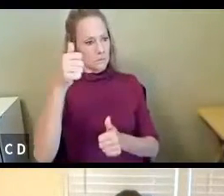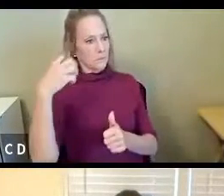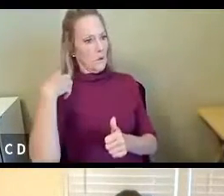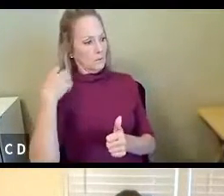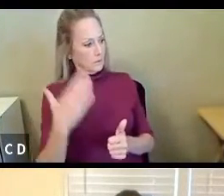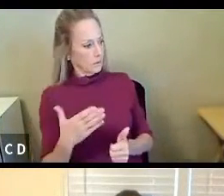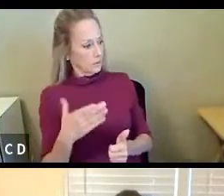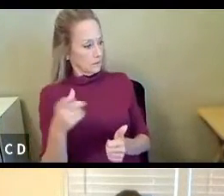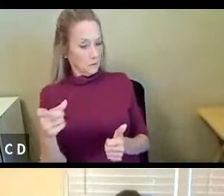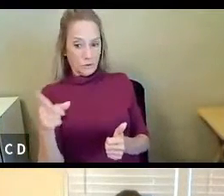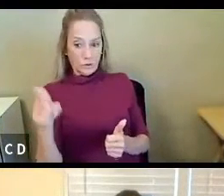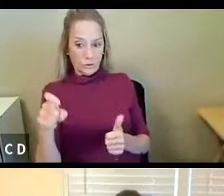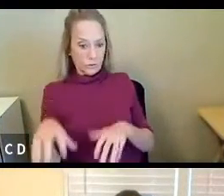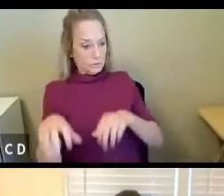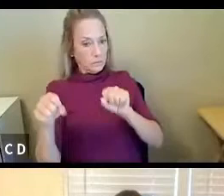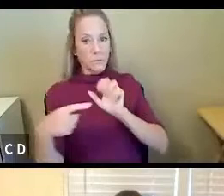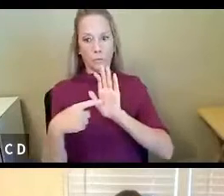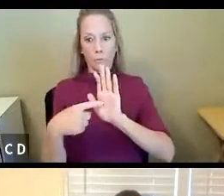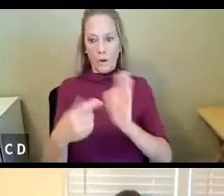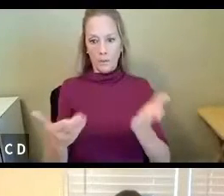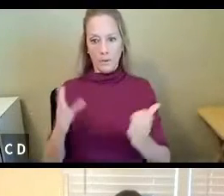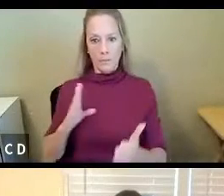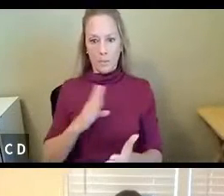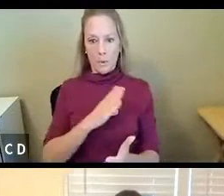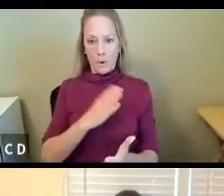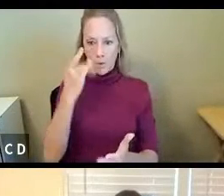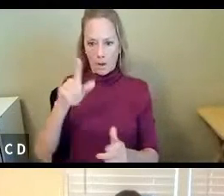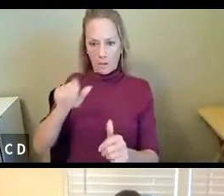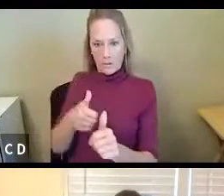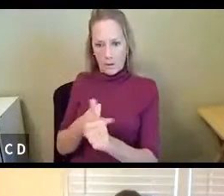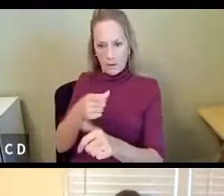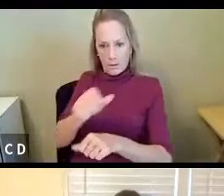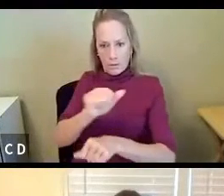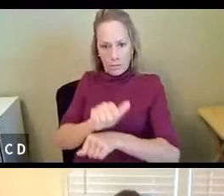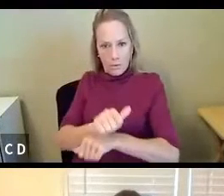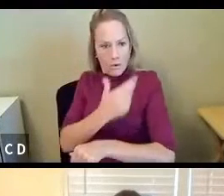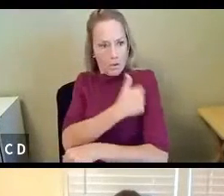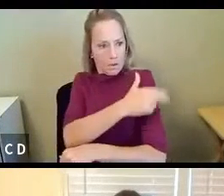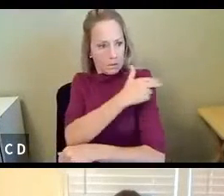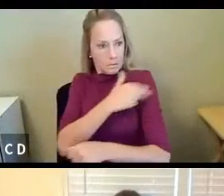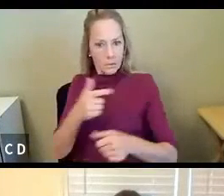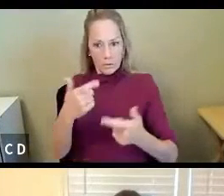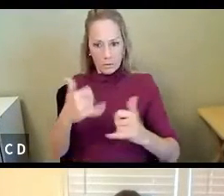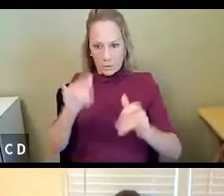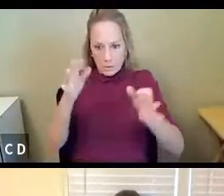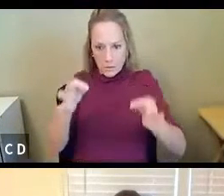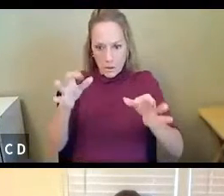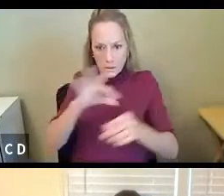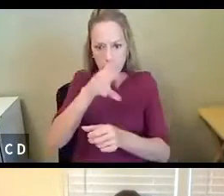financially benefits from the CARES Act is part of setting the policy for our community's COVID-19